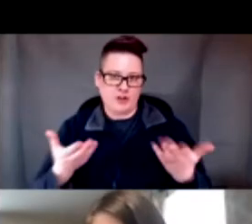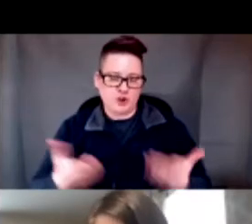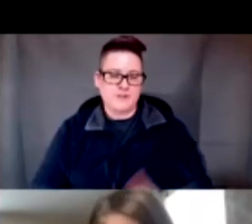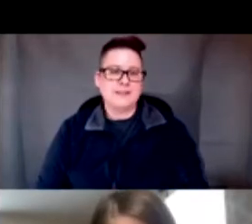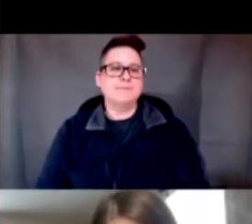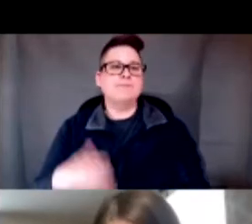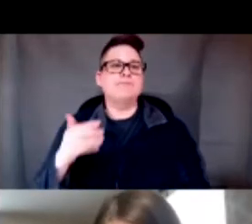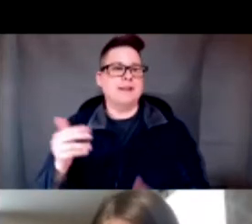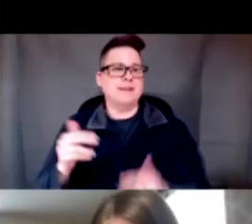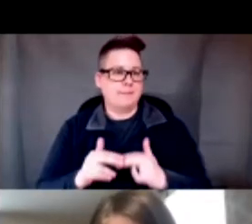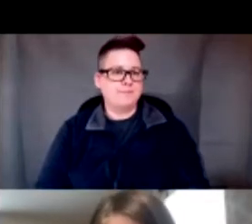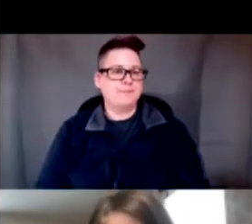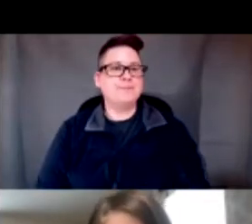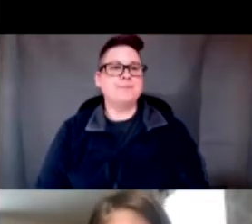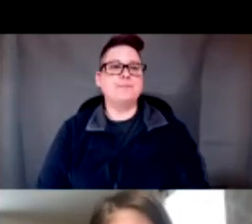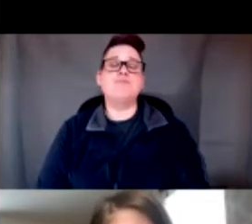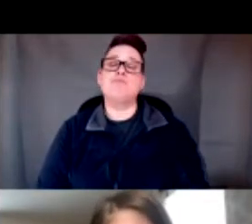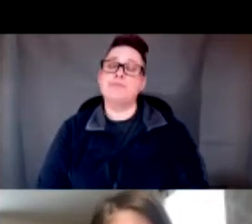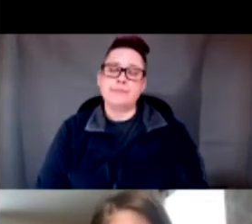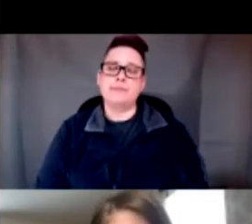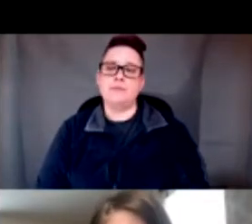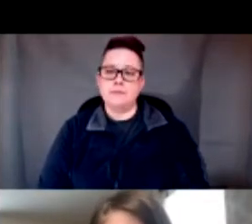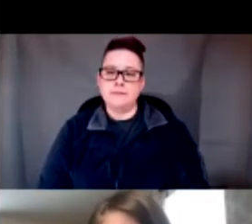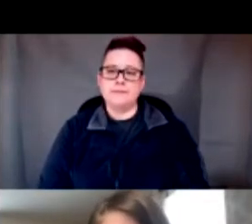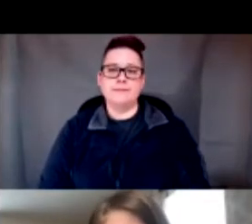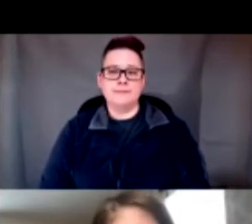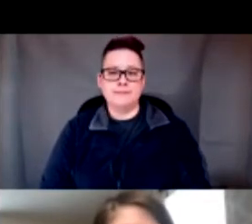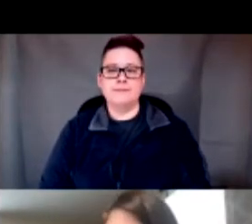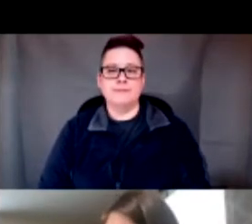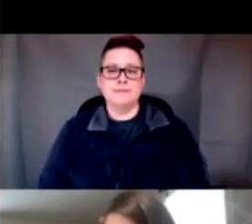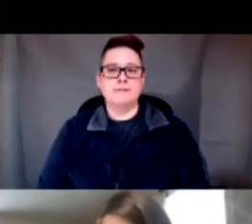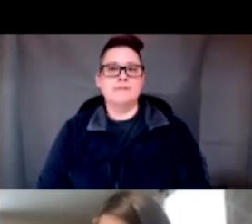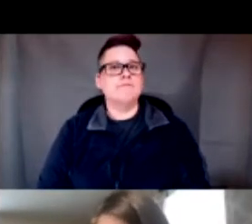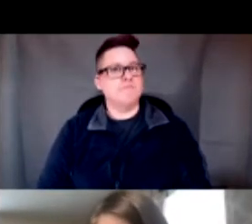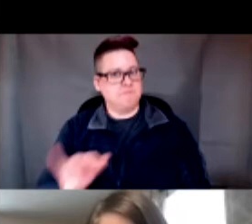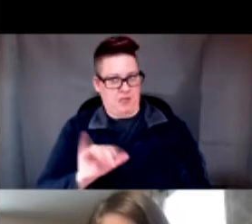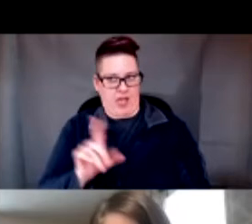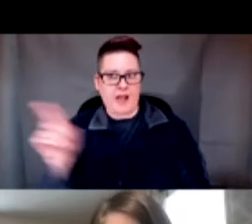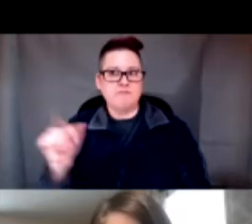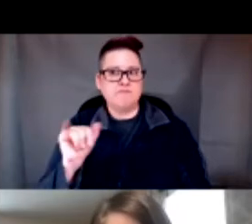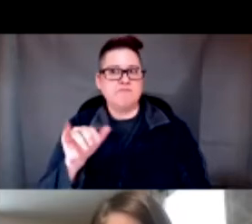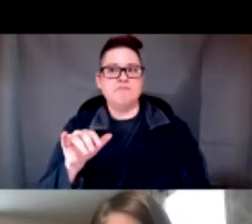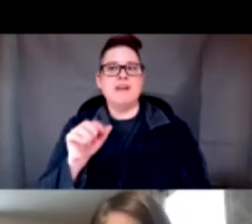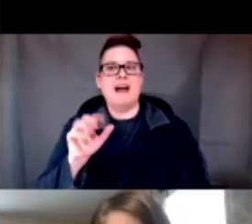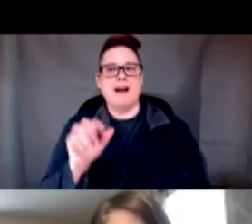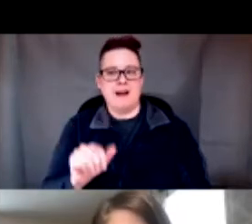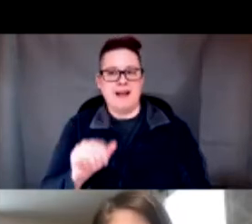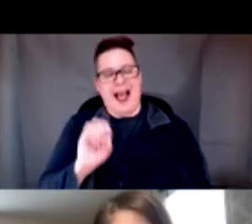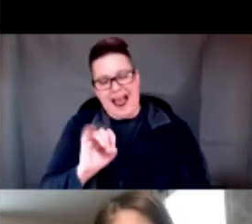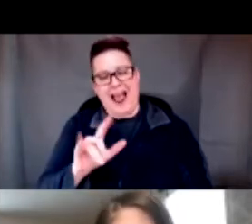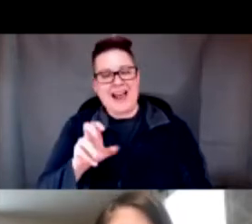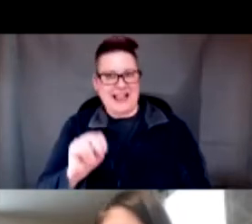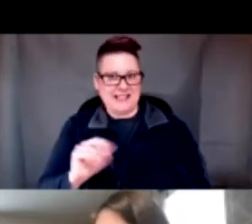Next slide. So, as Eileen mentioned, at our service, we